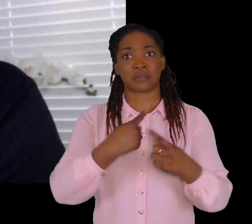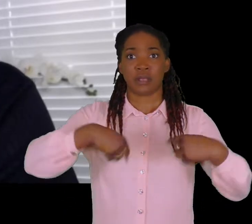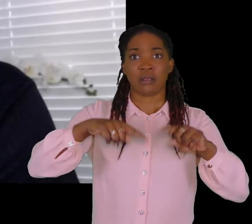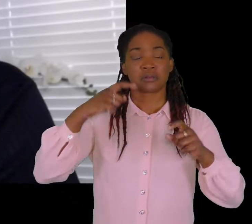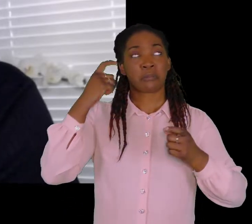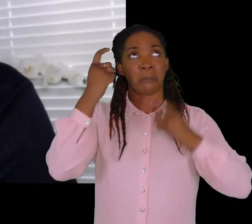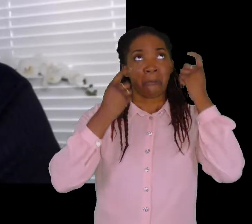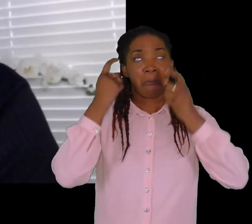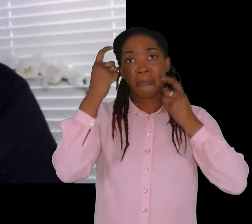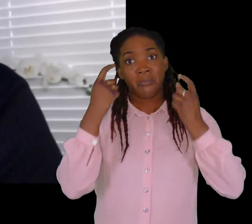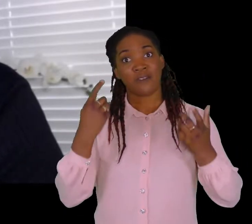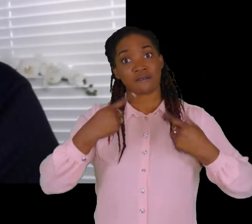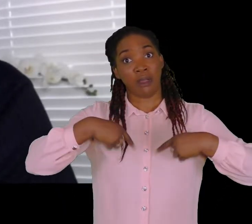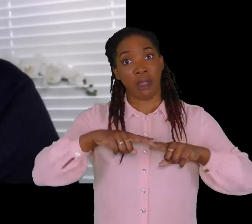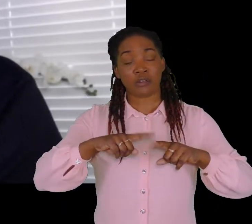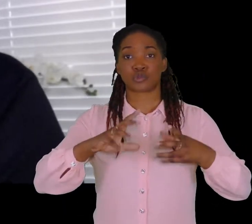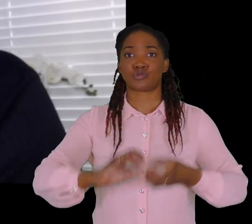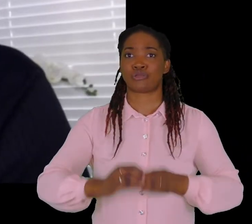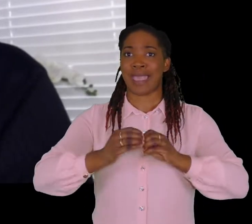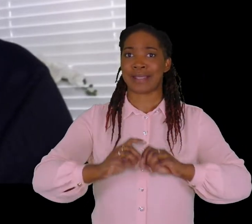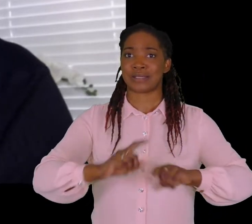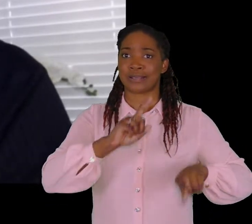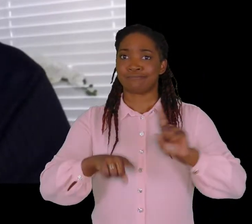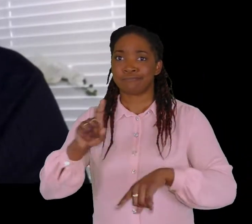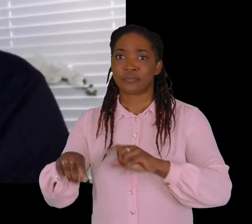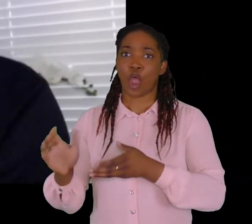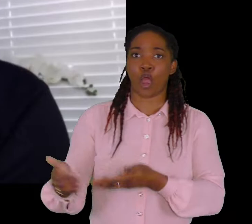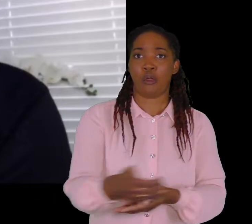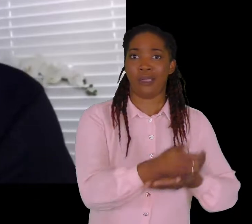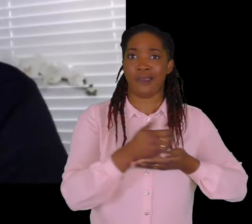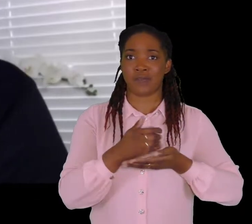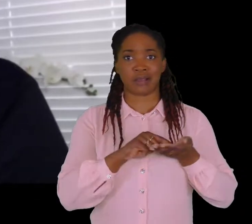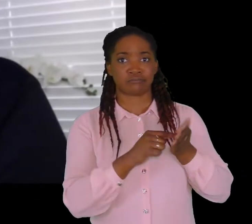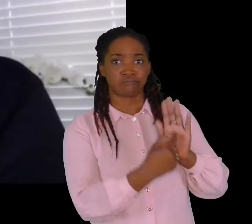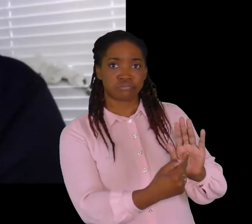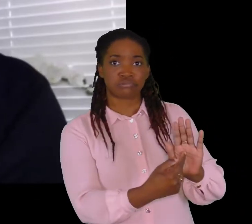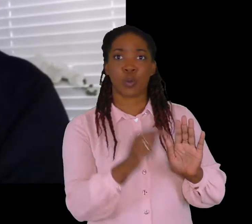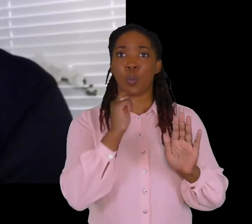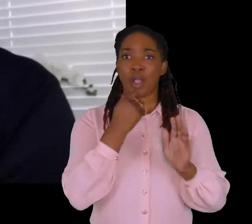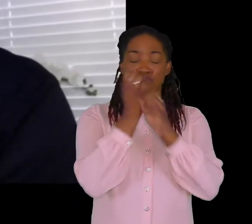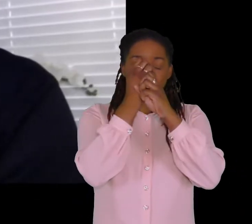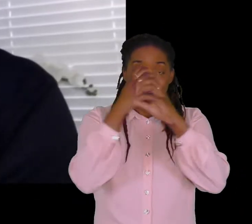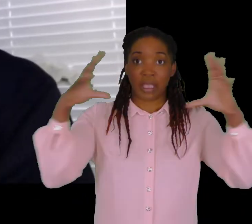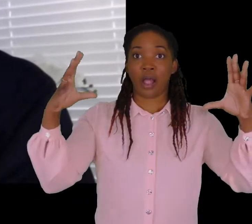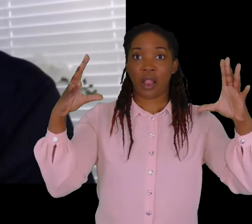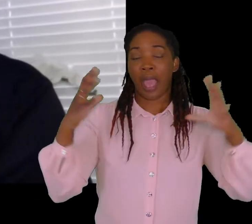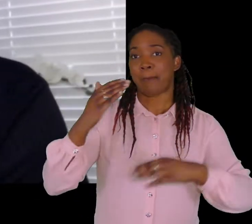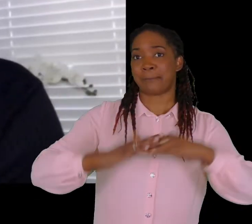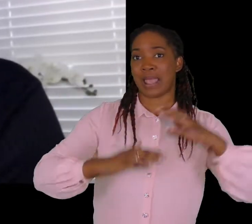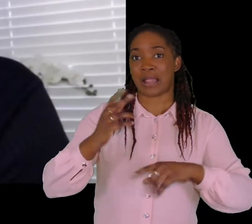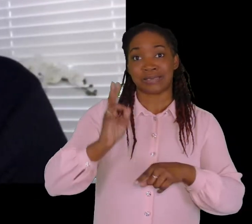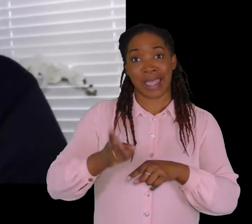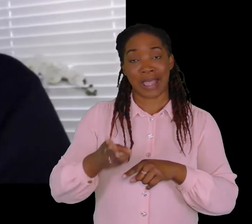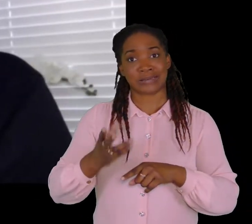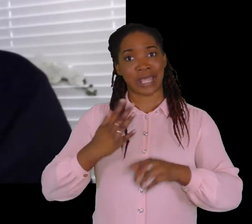For us to be able to produce these vernacular insights and archives that are unraveling and rebuilding, their